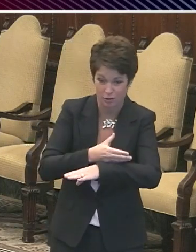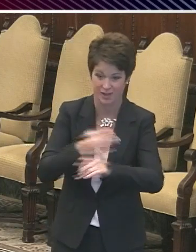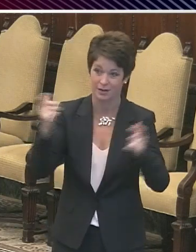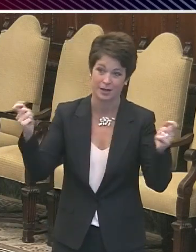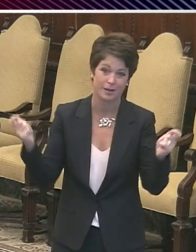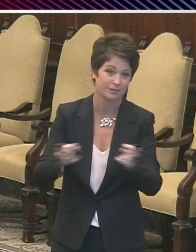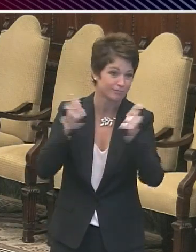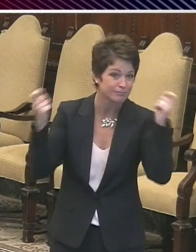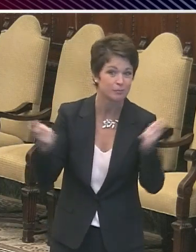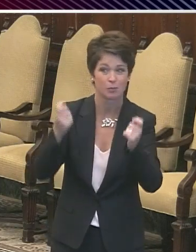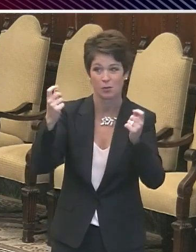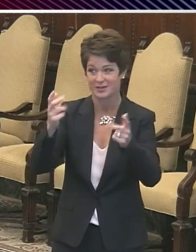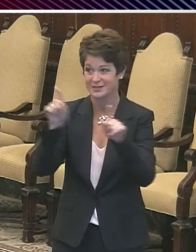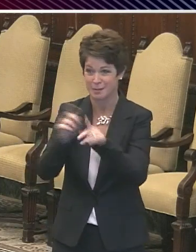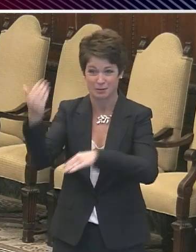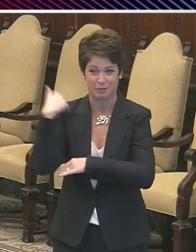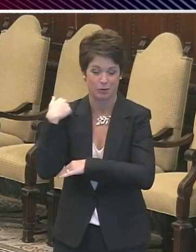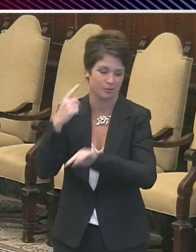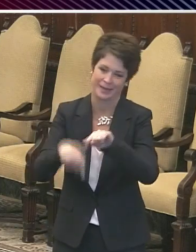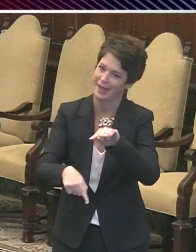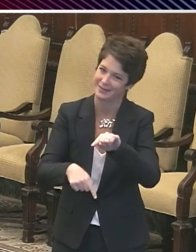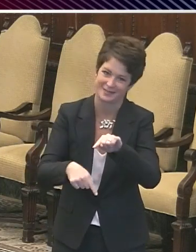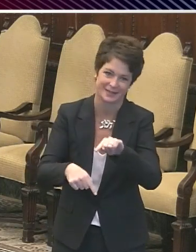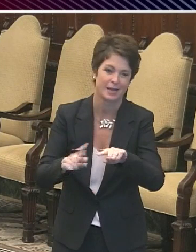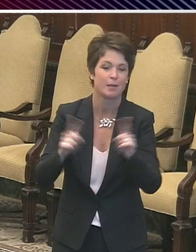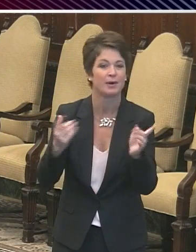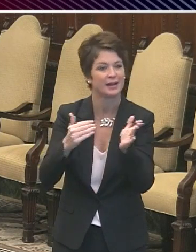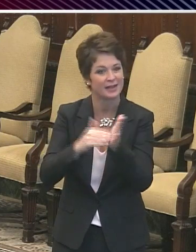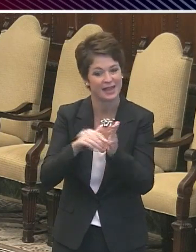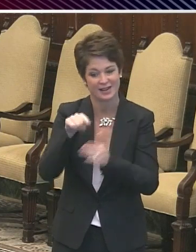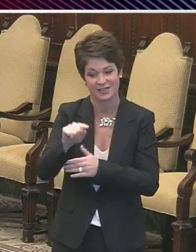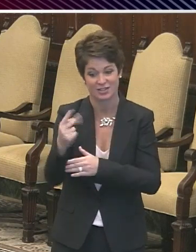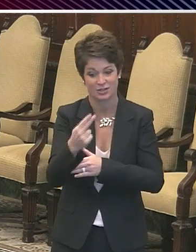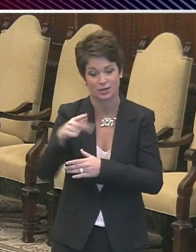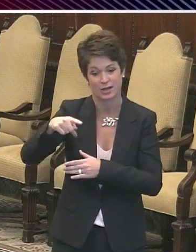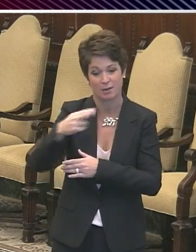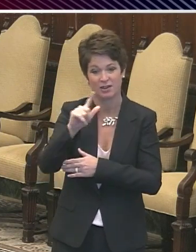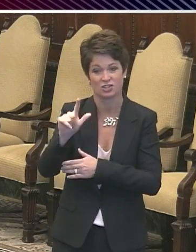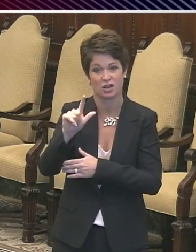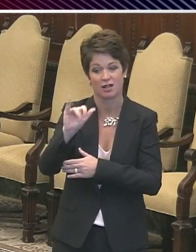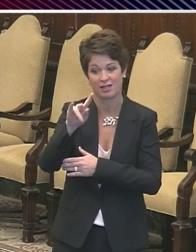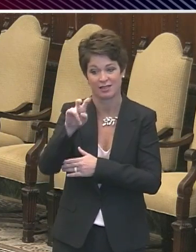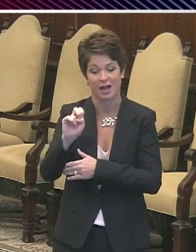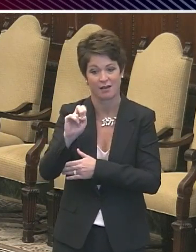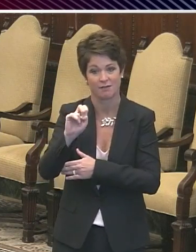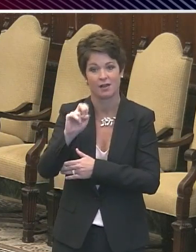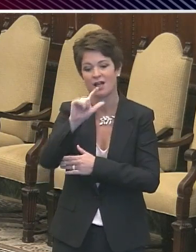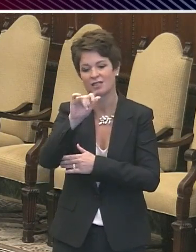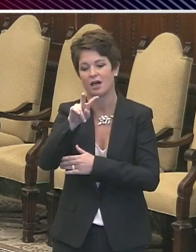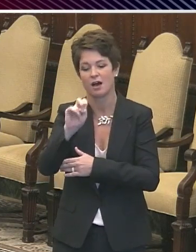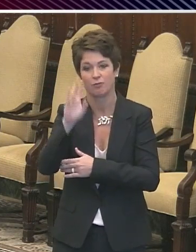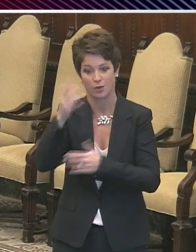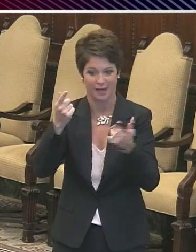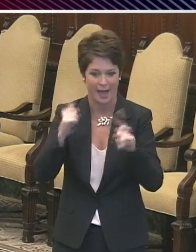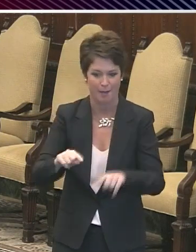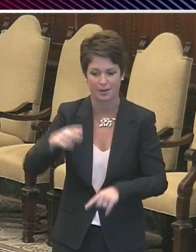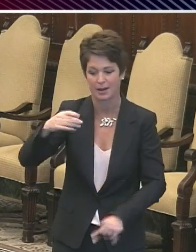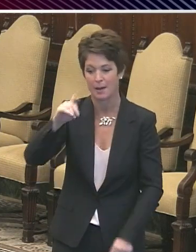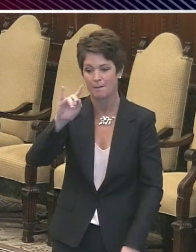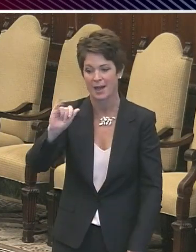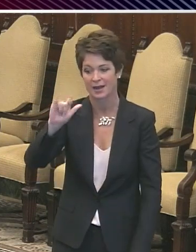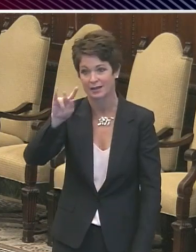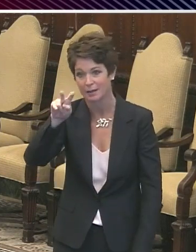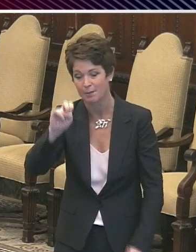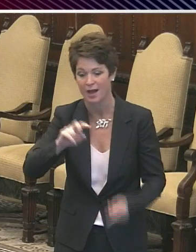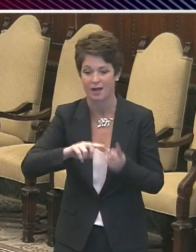in on Thursday night to PHL Love, a variety show benefiting PHL COVID-19 Fund. Our hometown favorites like Patti